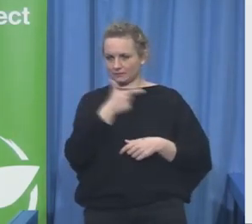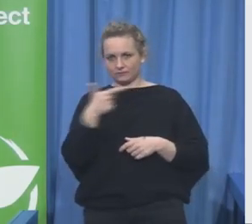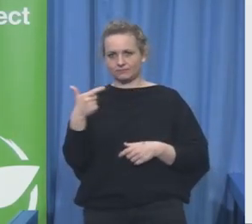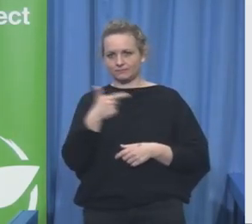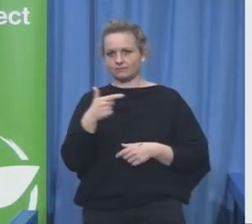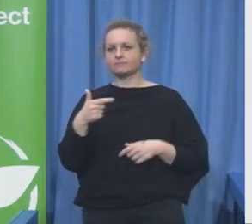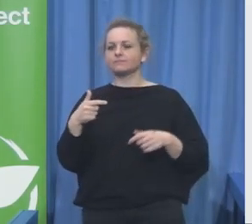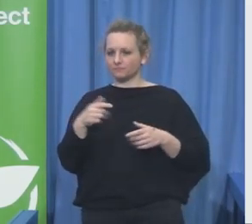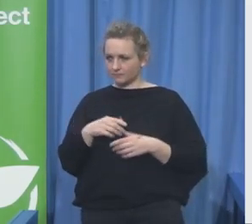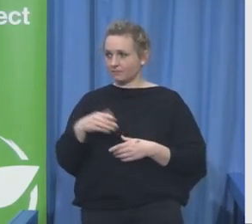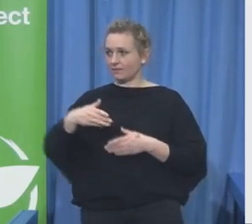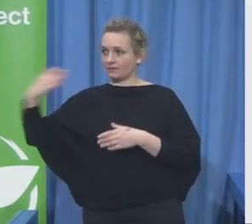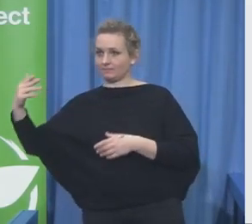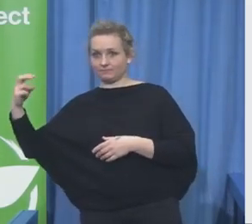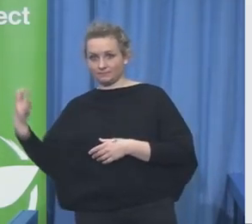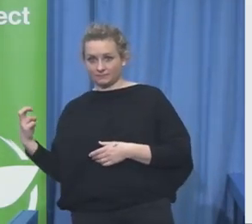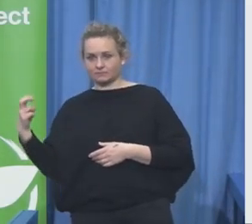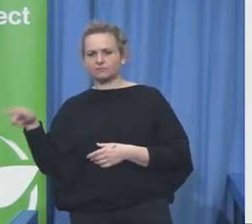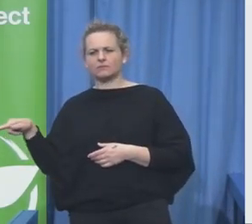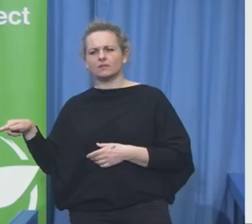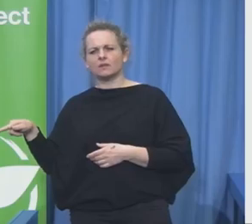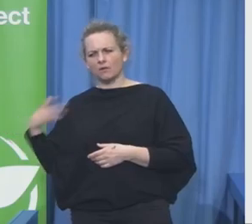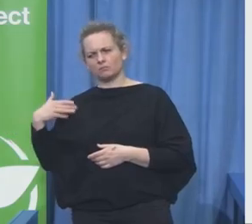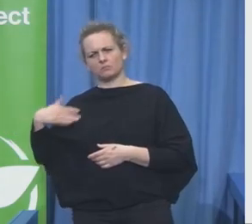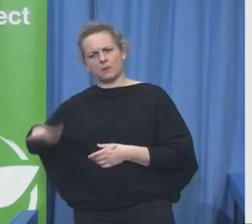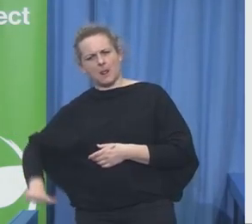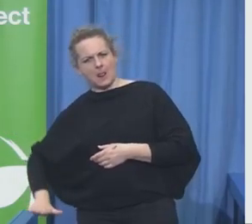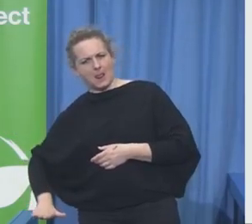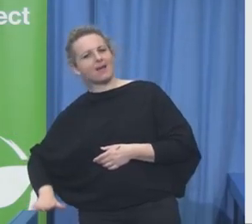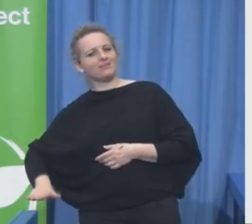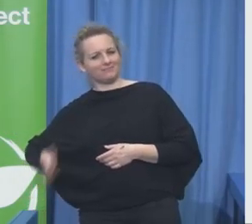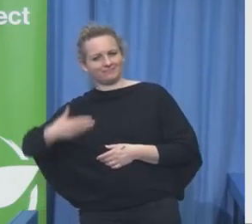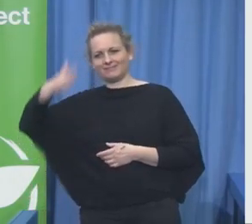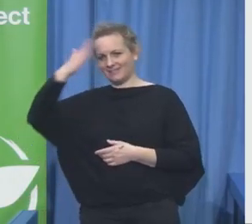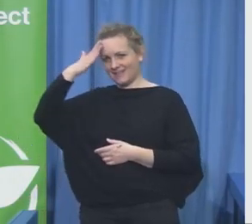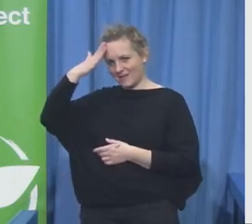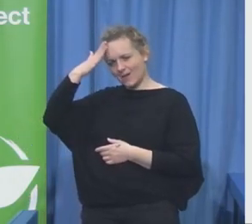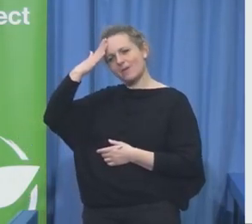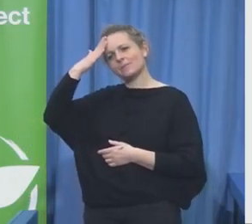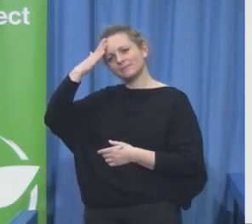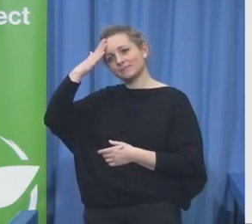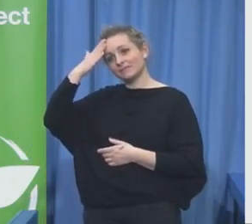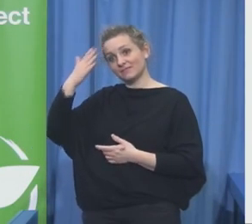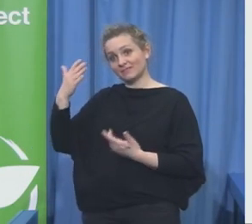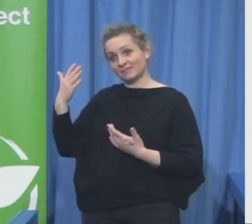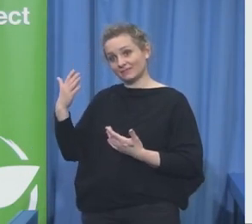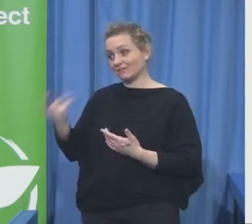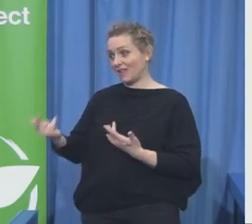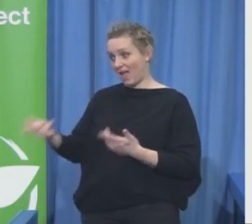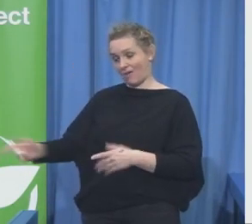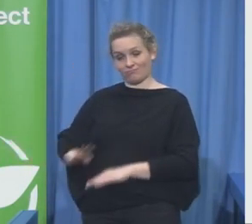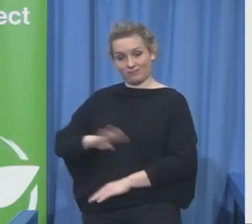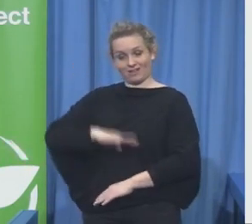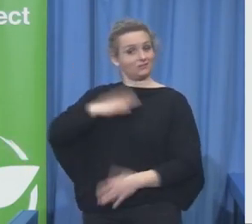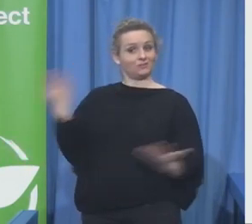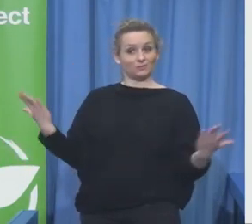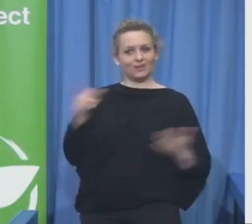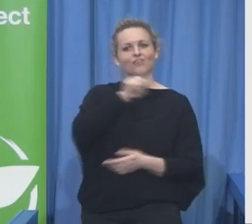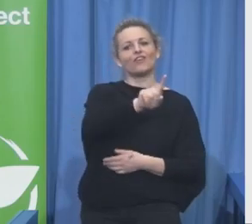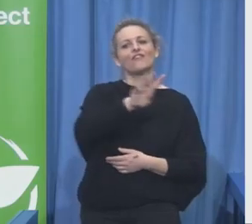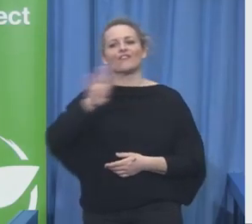going to be on the job market soon, so please be on the lookout for her. She is top of her class in IT, and she can only use her eyes. So she